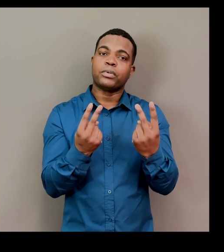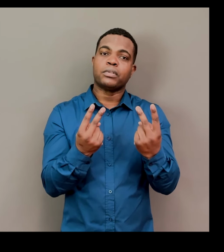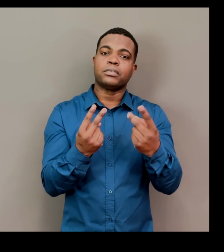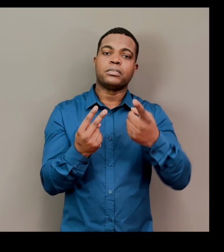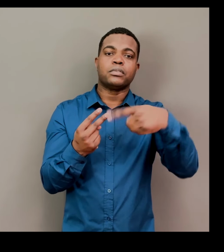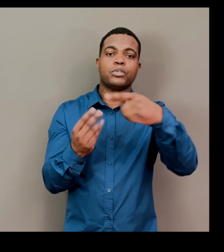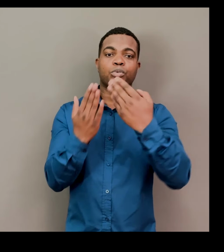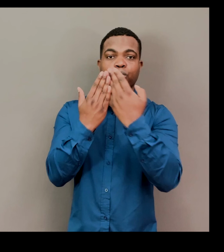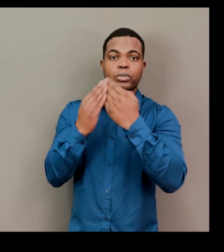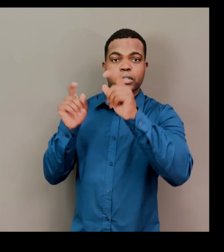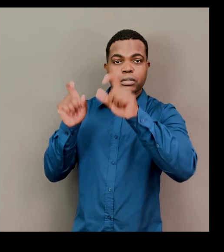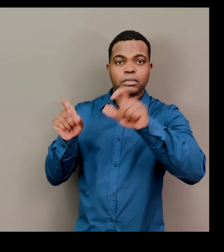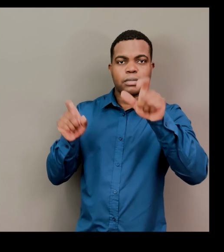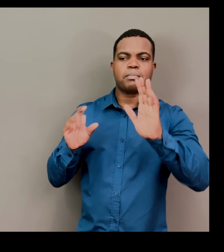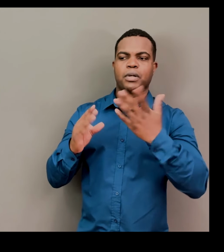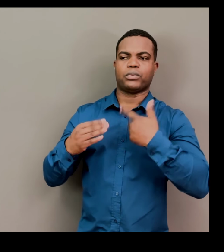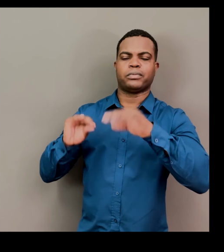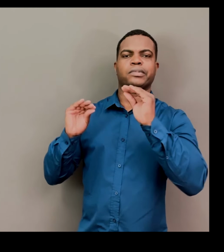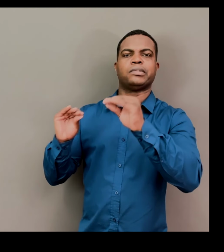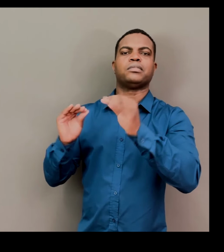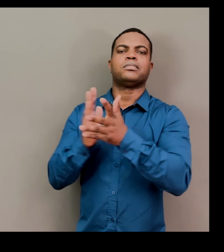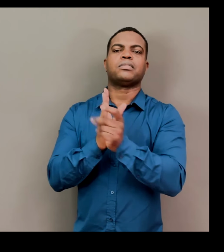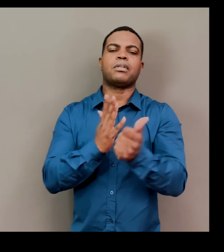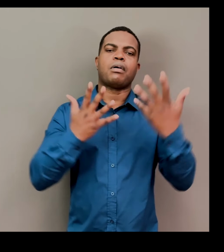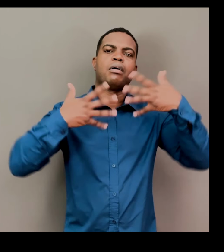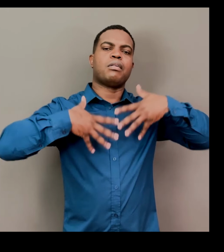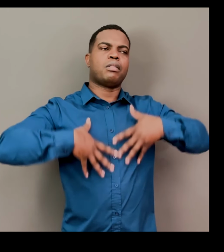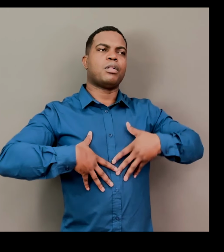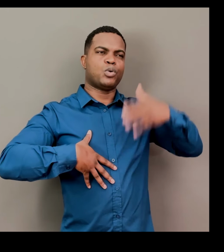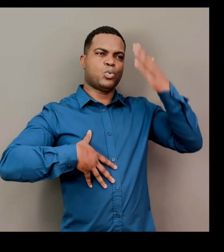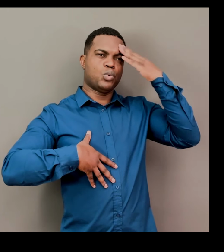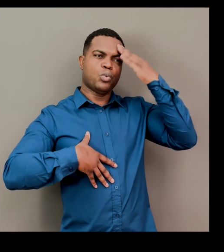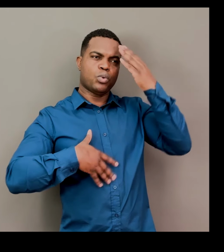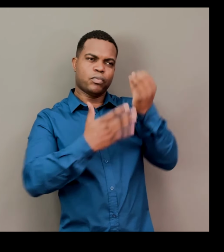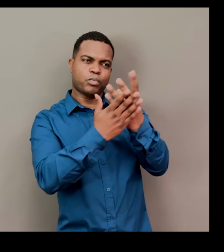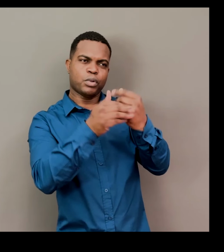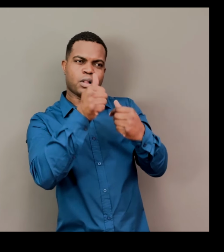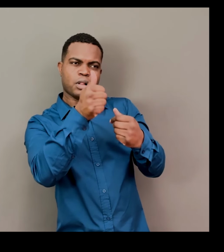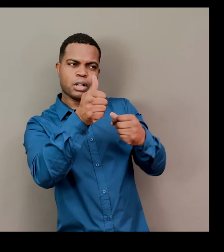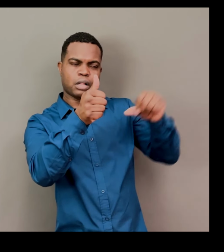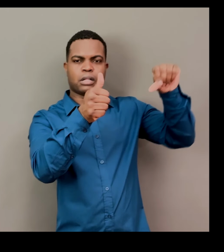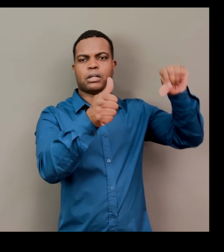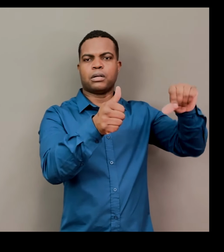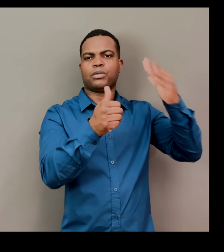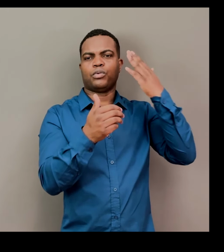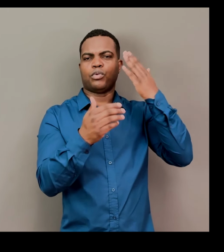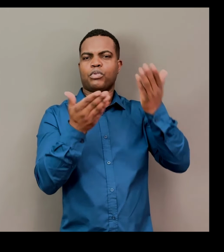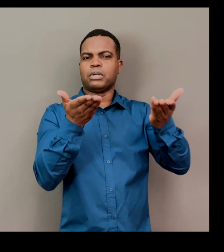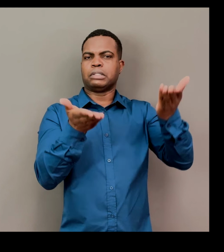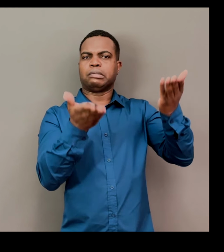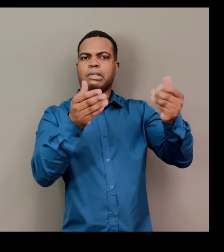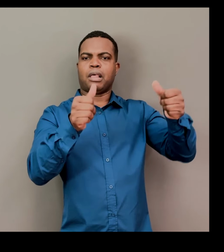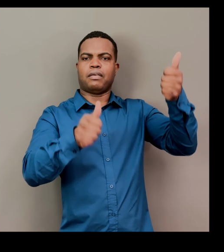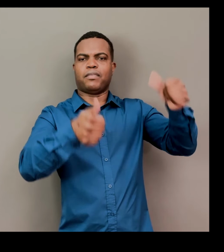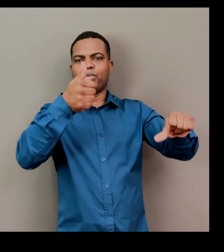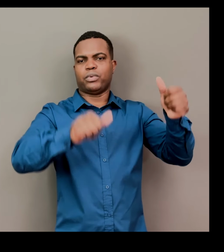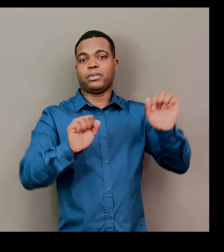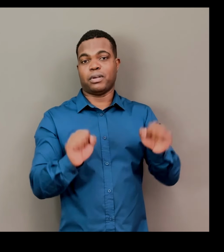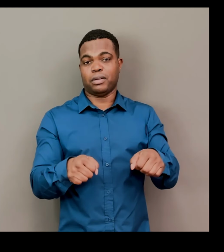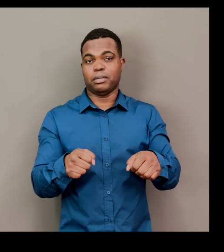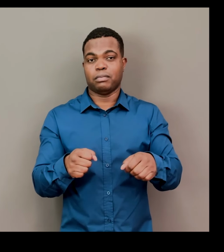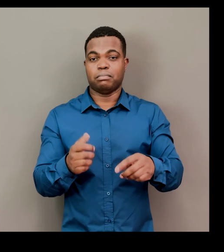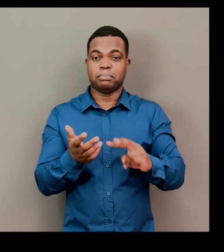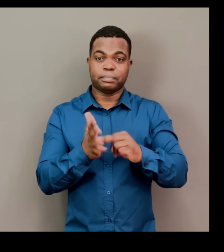focused on teaching students how to detect fake news. And it was effective because it was a way